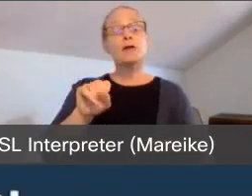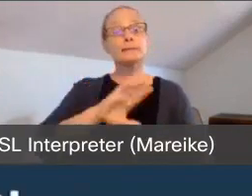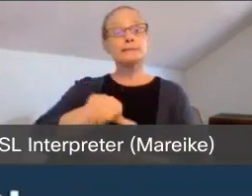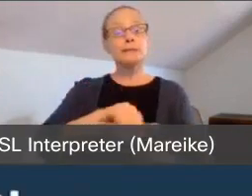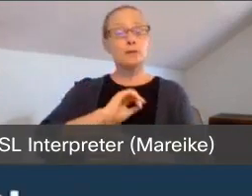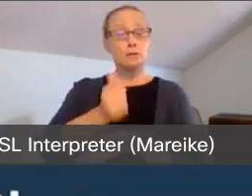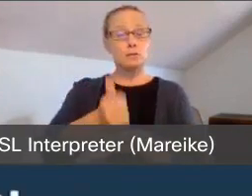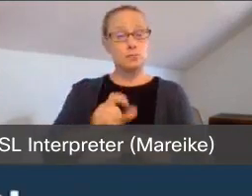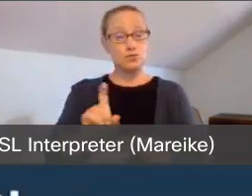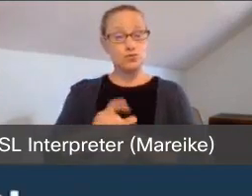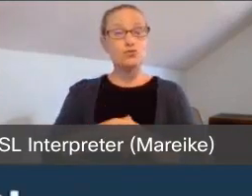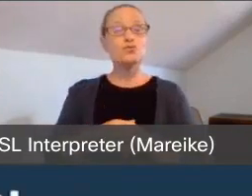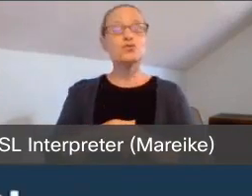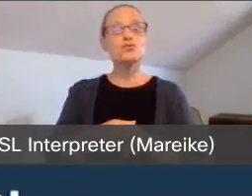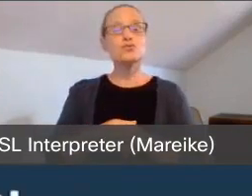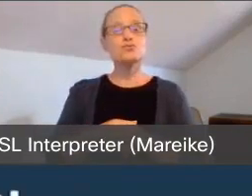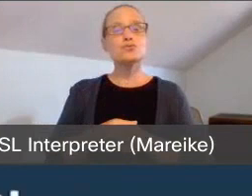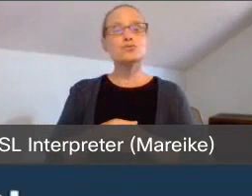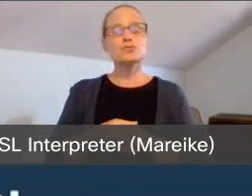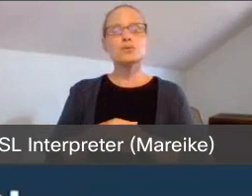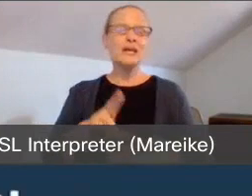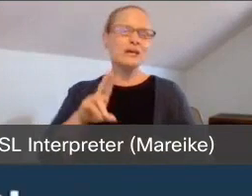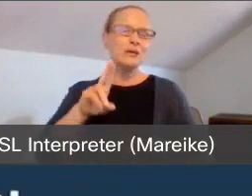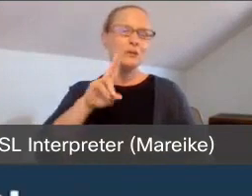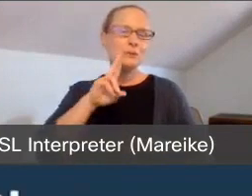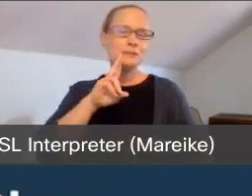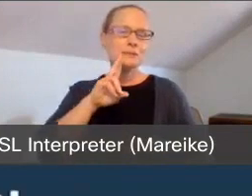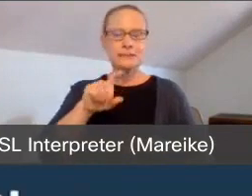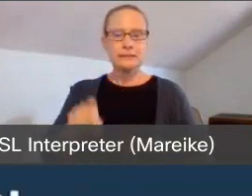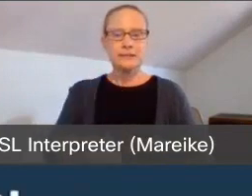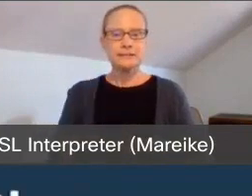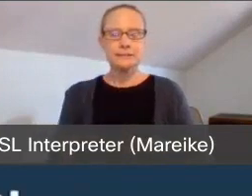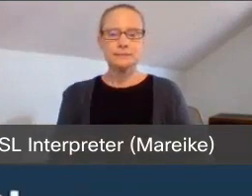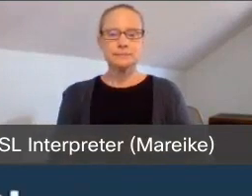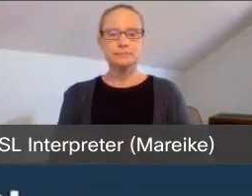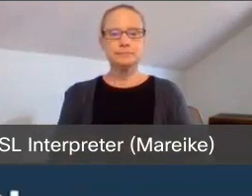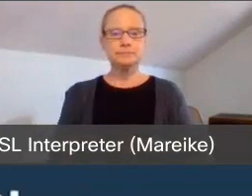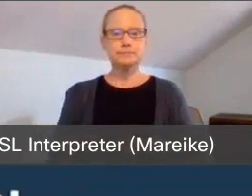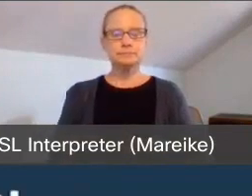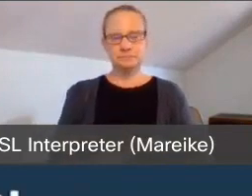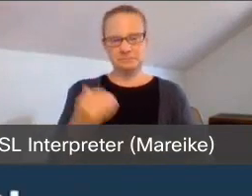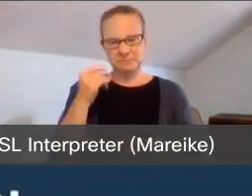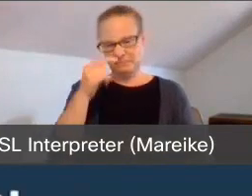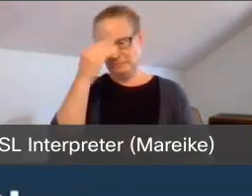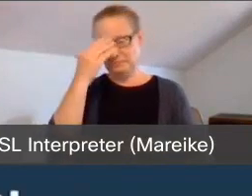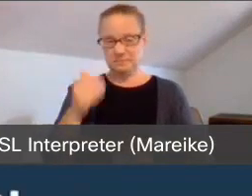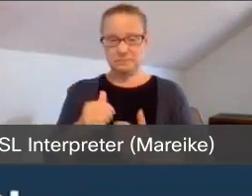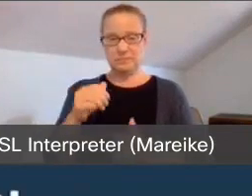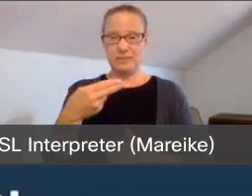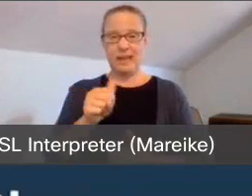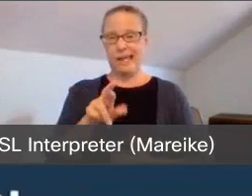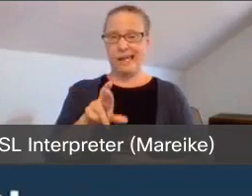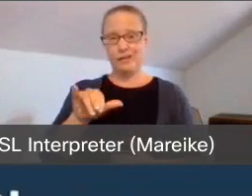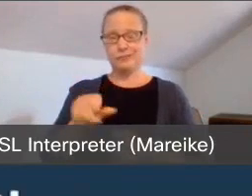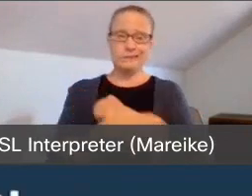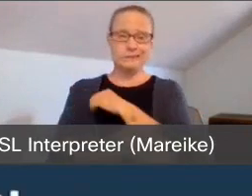located in and around the area of Houston, Texas. So those of you that aren't familiar with Harris County, I doubt you would be, but hopefully you're